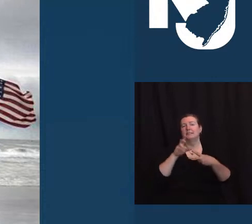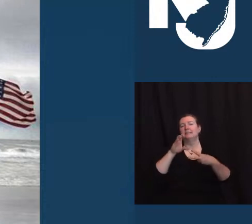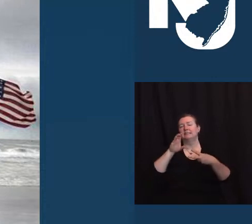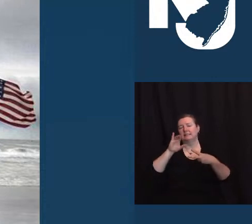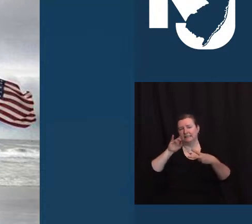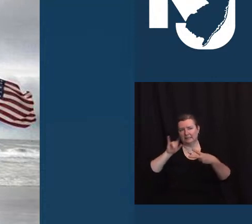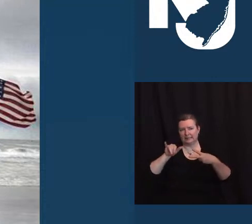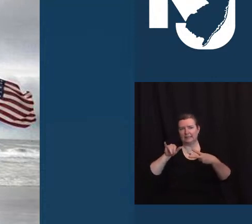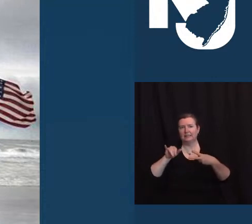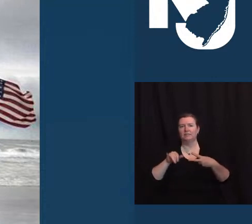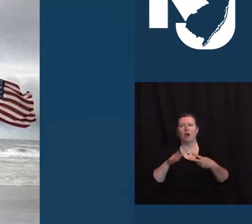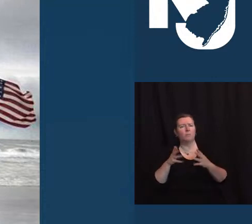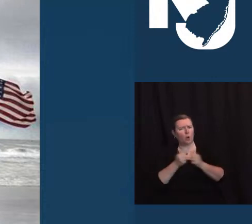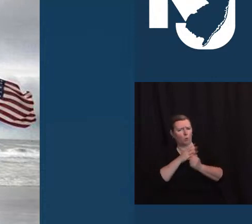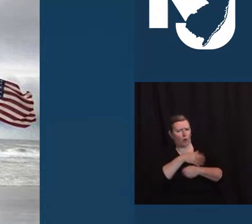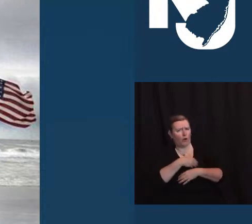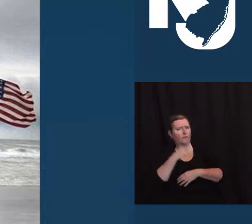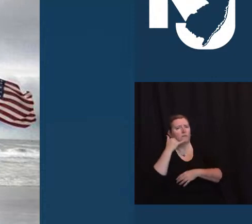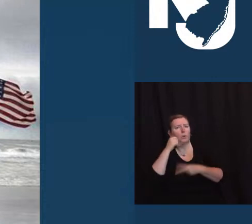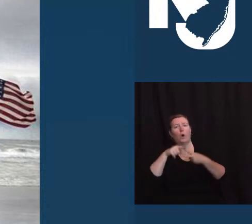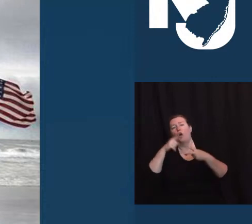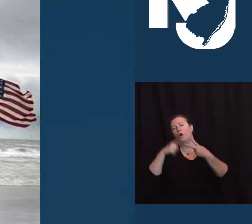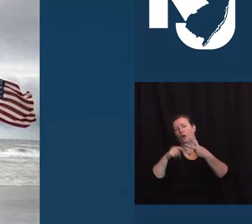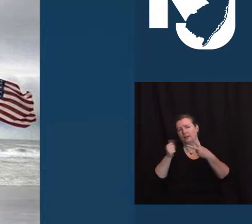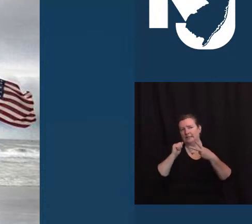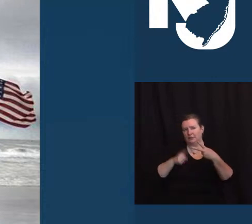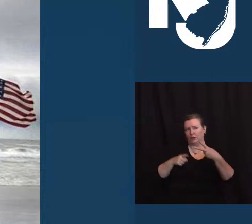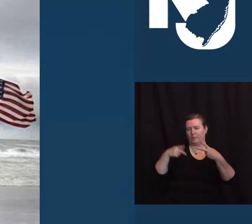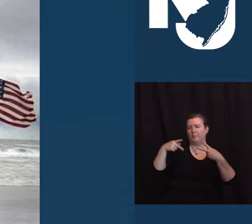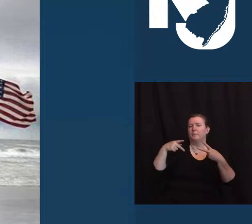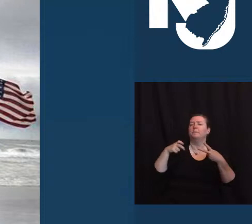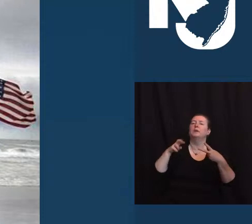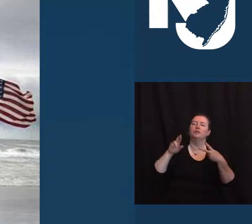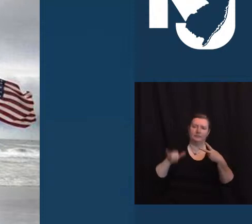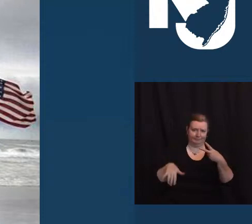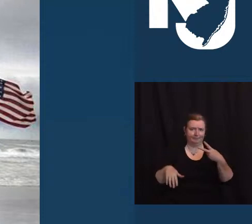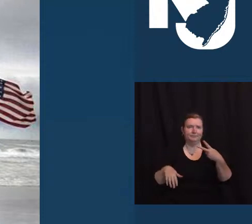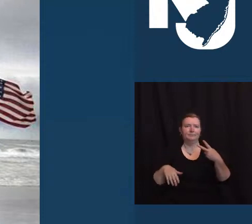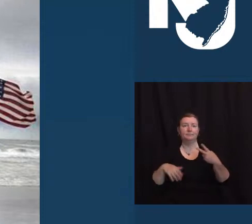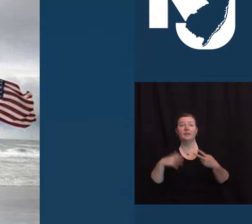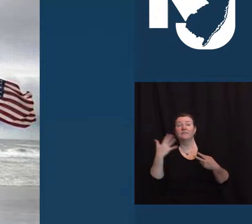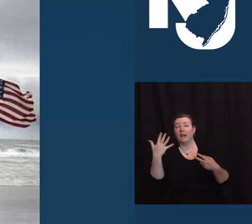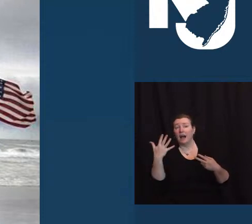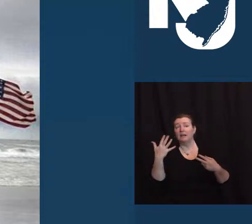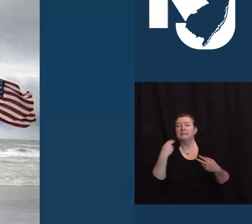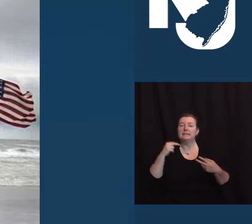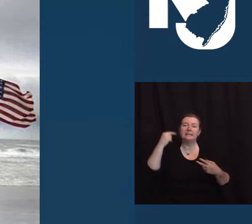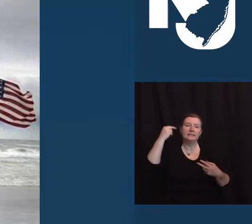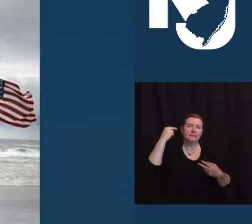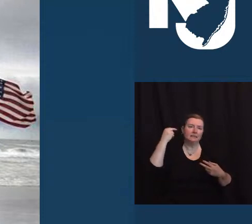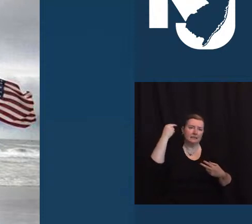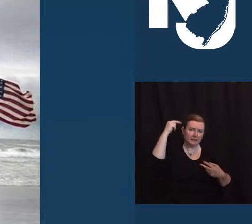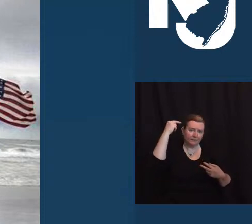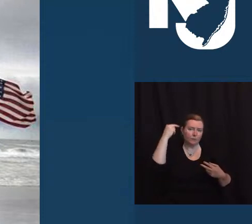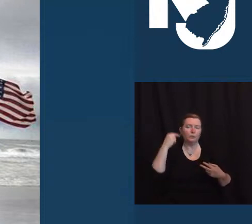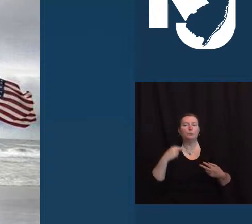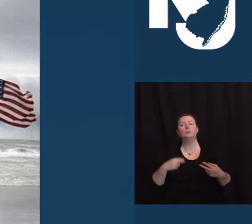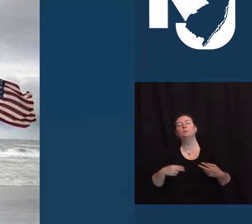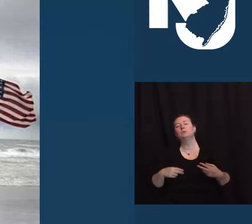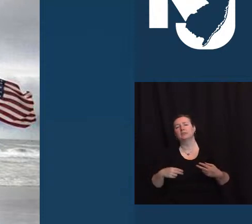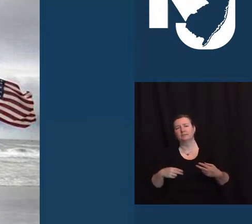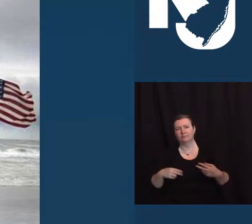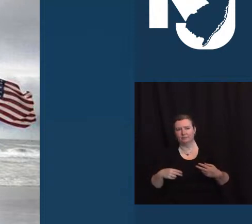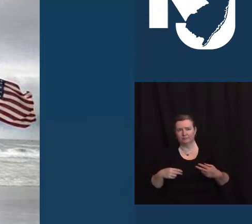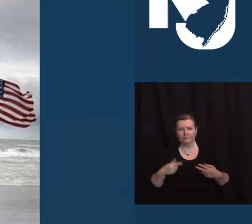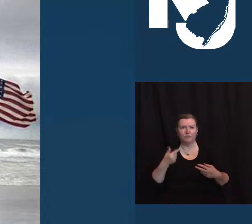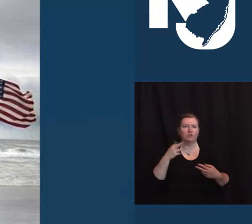of speaking on Monday, and Peggy, and their families, including 5 nieces and nephews and numerous great nieces and